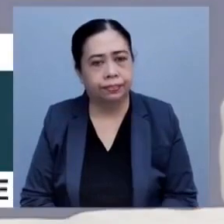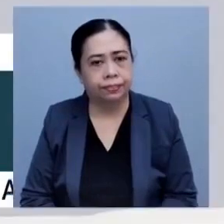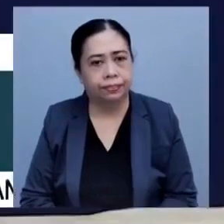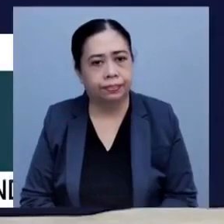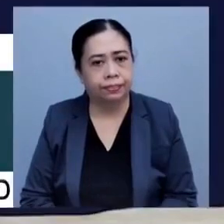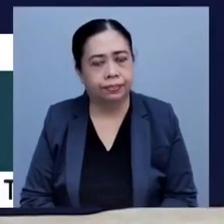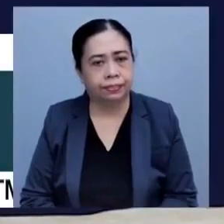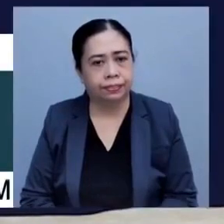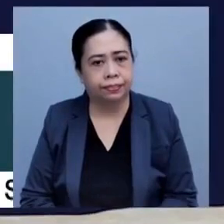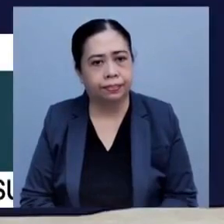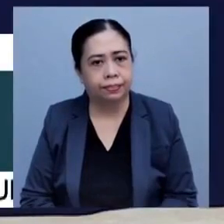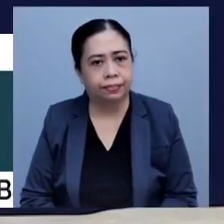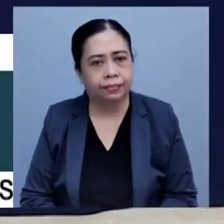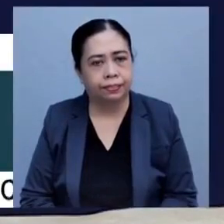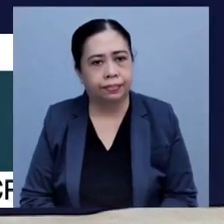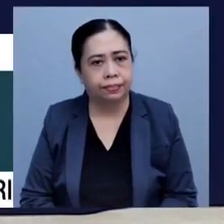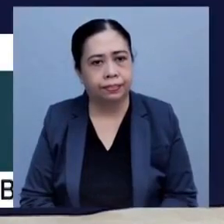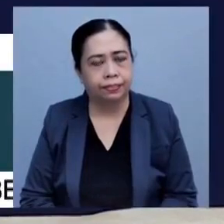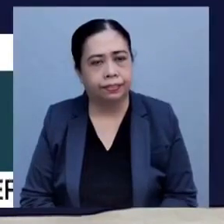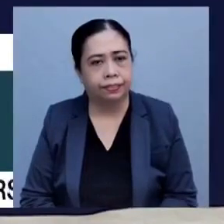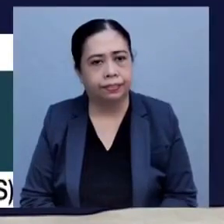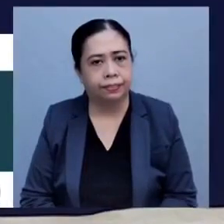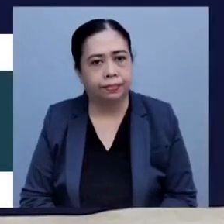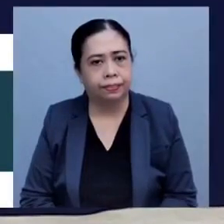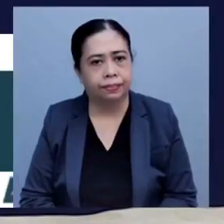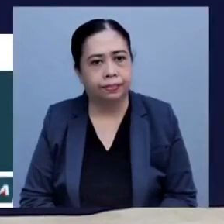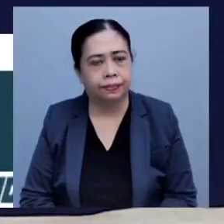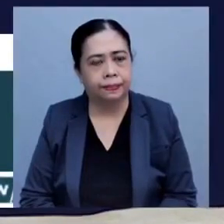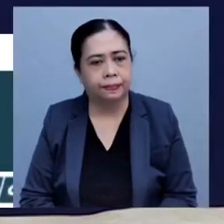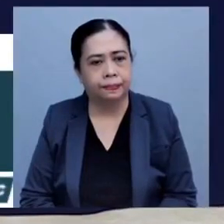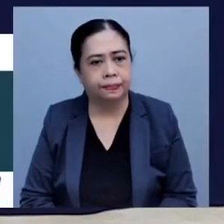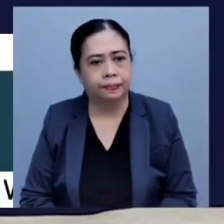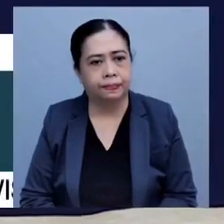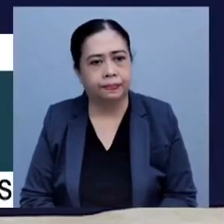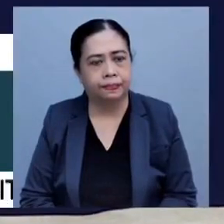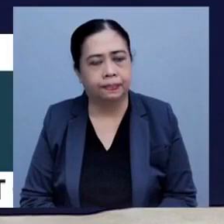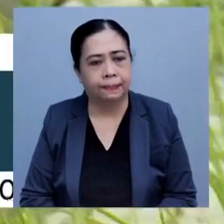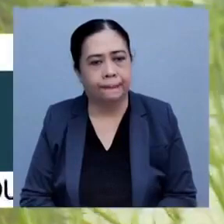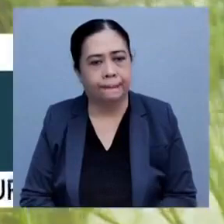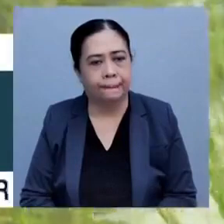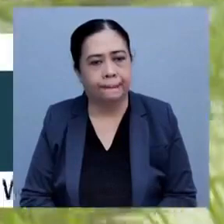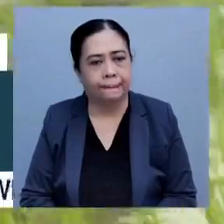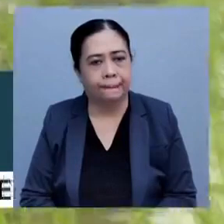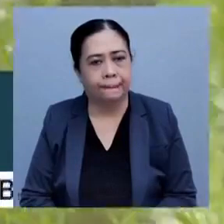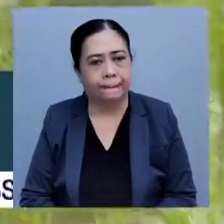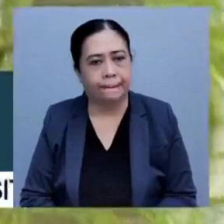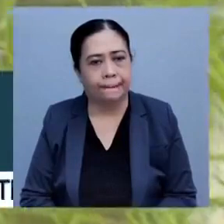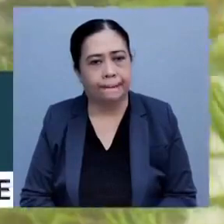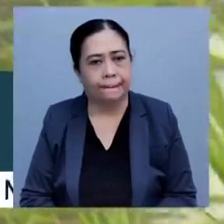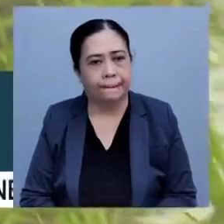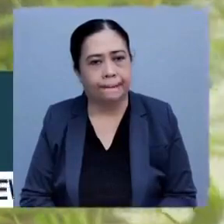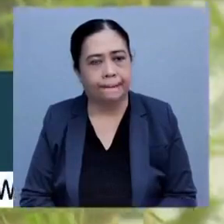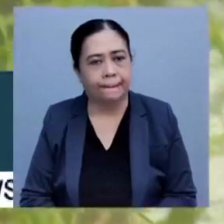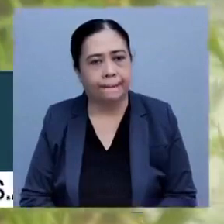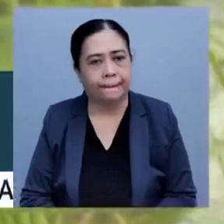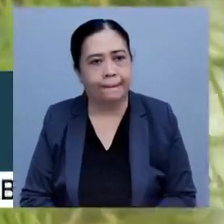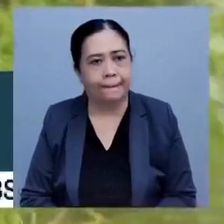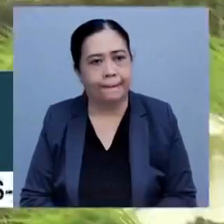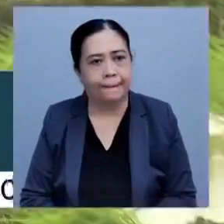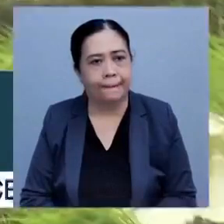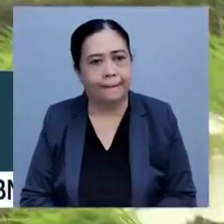need support to the agricultural sector, really, to be able to provide that. Increasing their production, the yield, and to be able